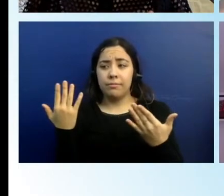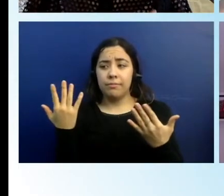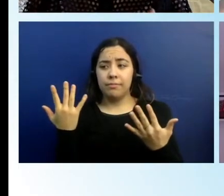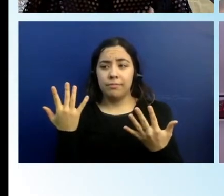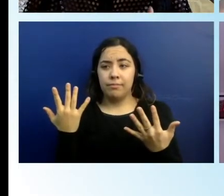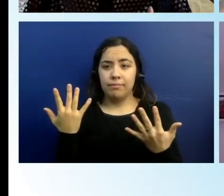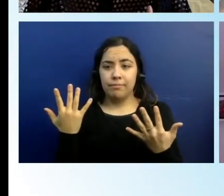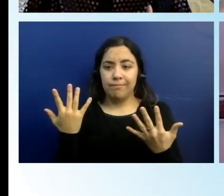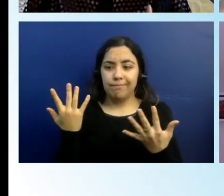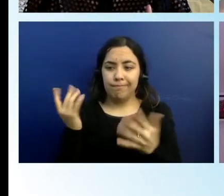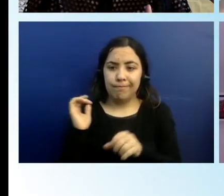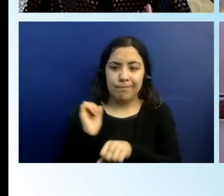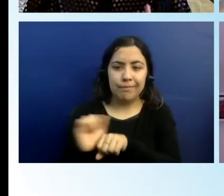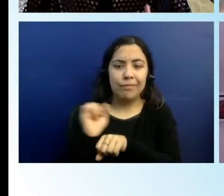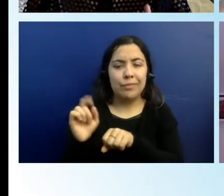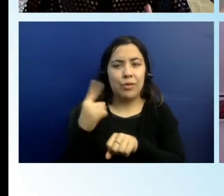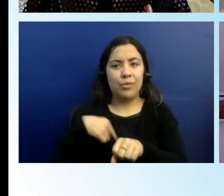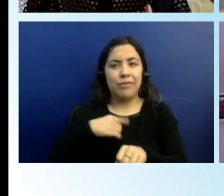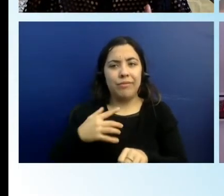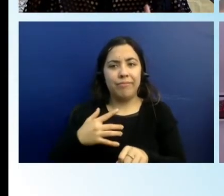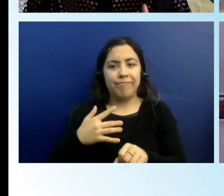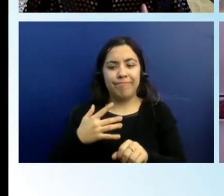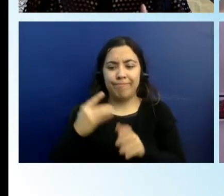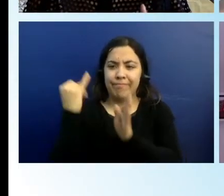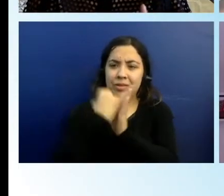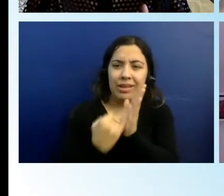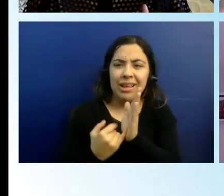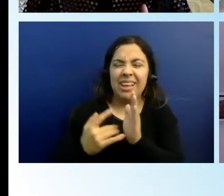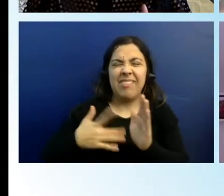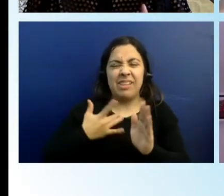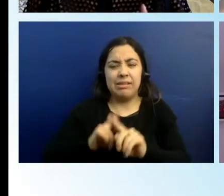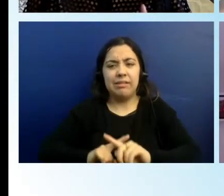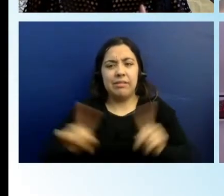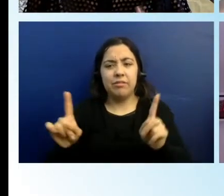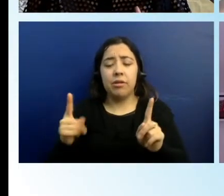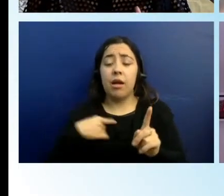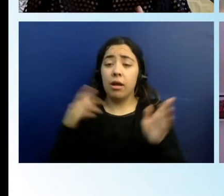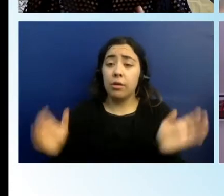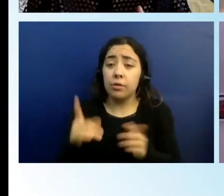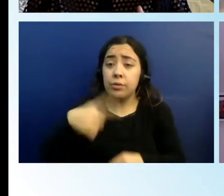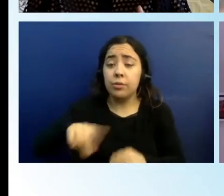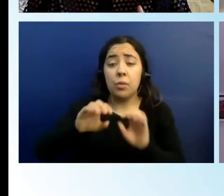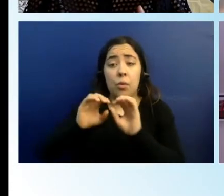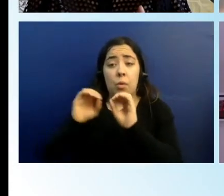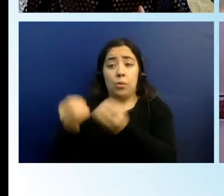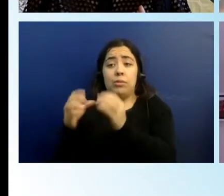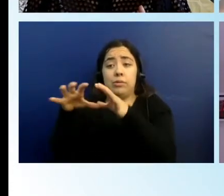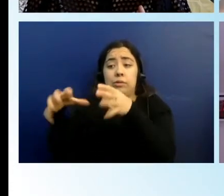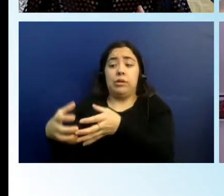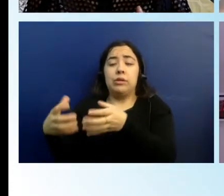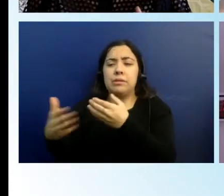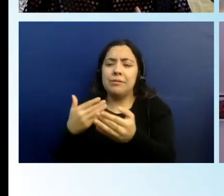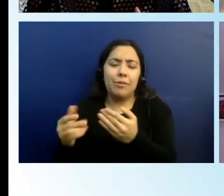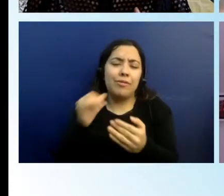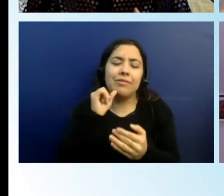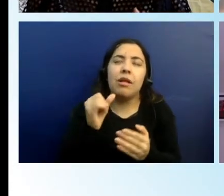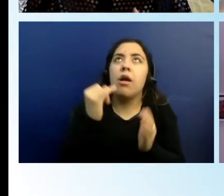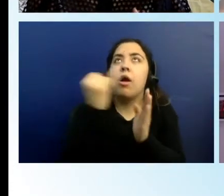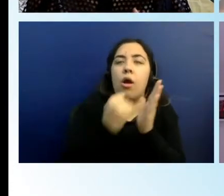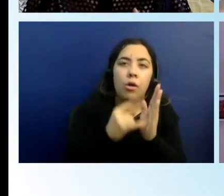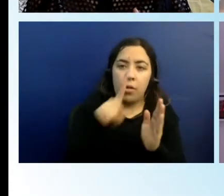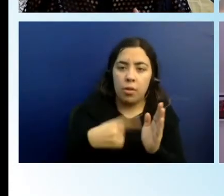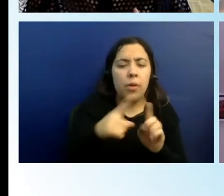also urge in this moment that organizations that are invested in this work, even if they're not arts organizations, really think